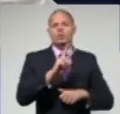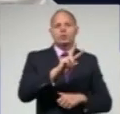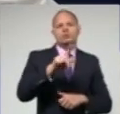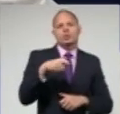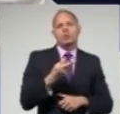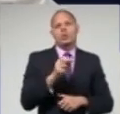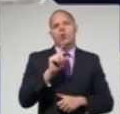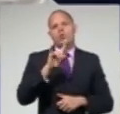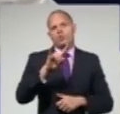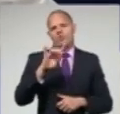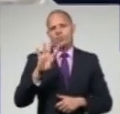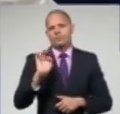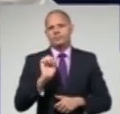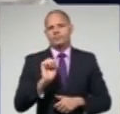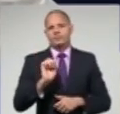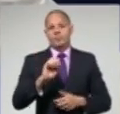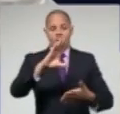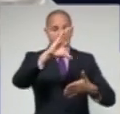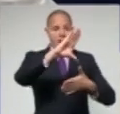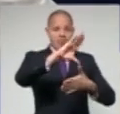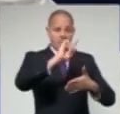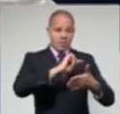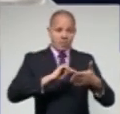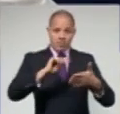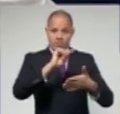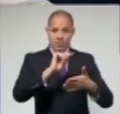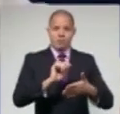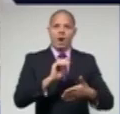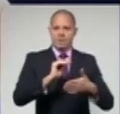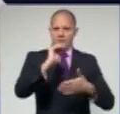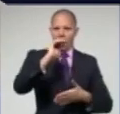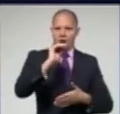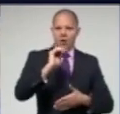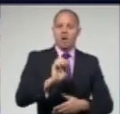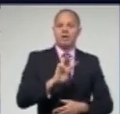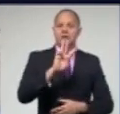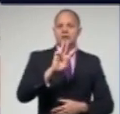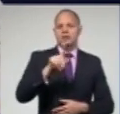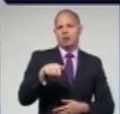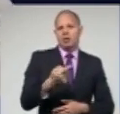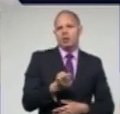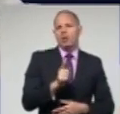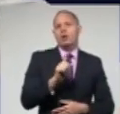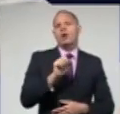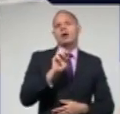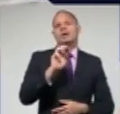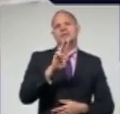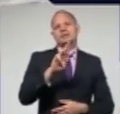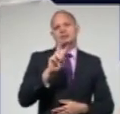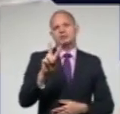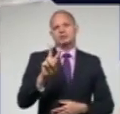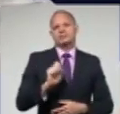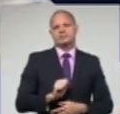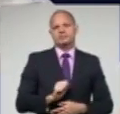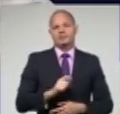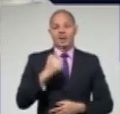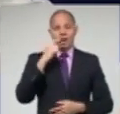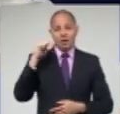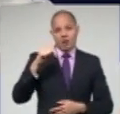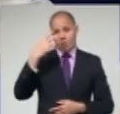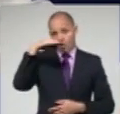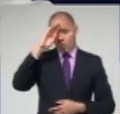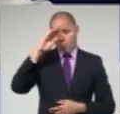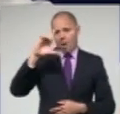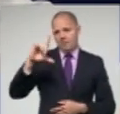mention the 2 patients evacuated at the start of the pandemic. Yesterday, 46 patients were discharged from hospital,